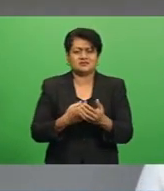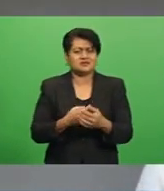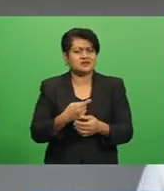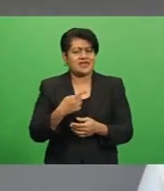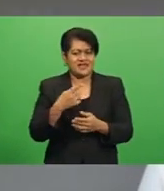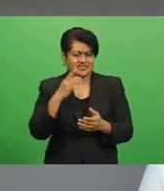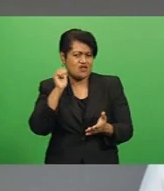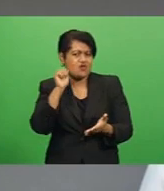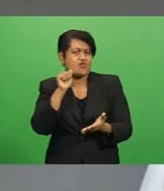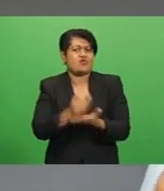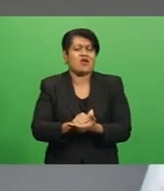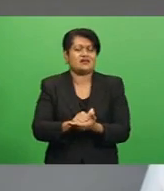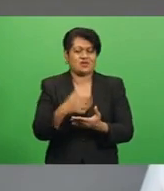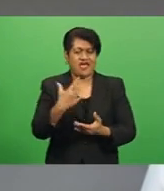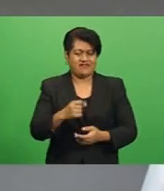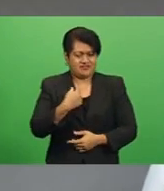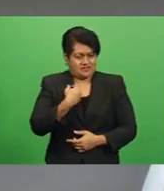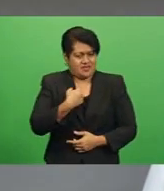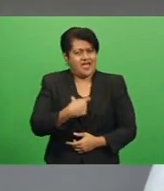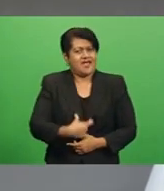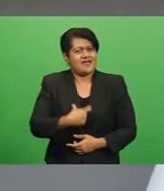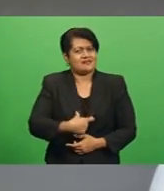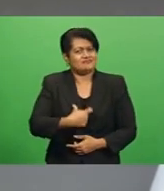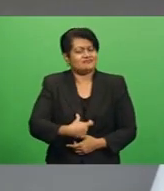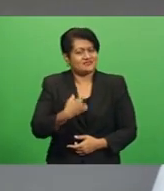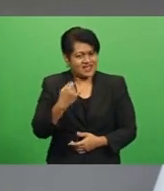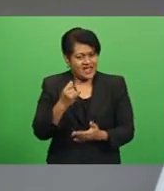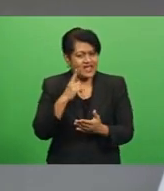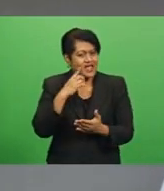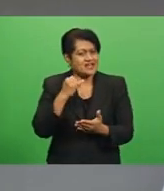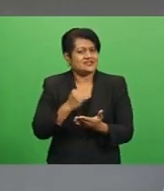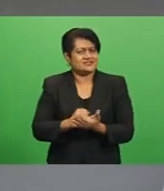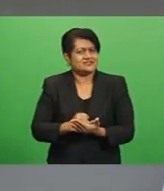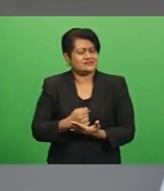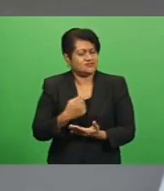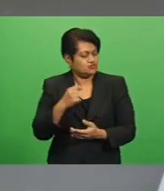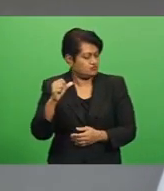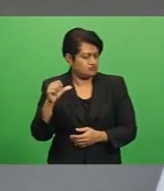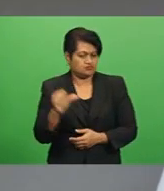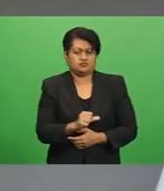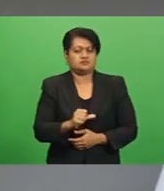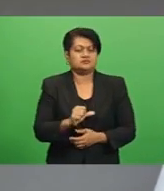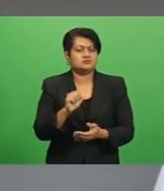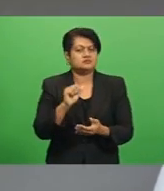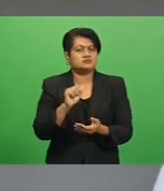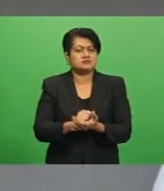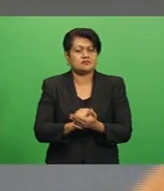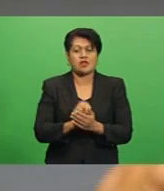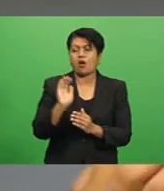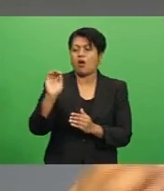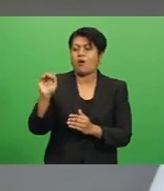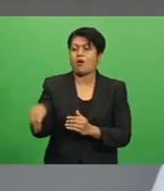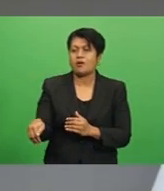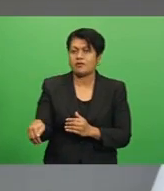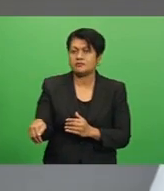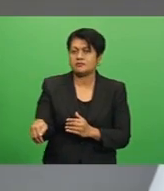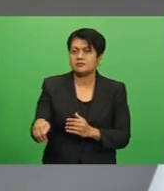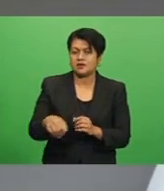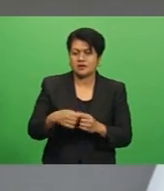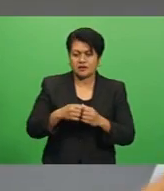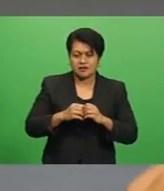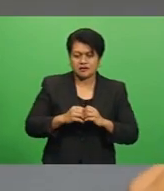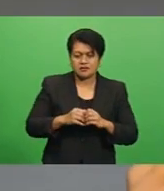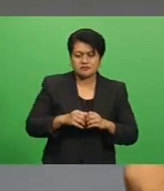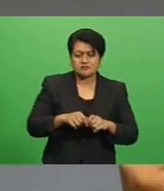identity is actually enjoyed without systemic discrimination at home, in the public